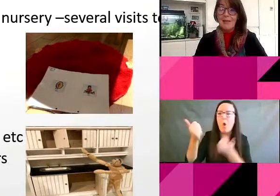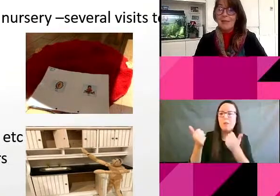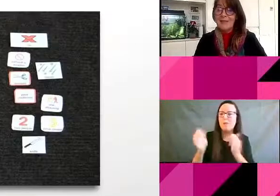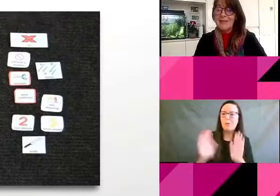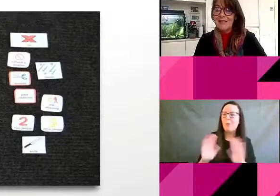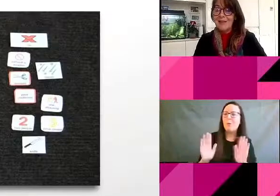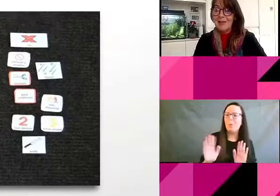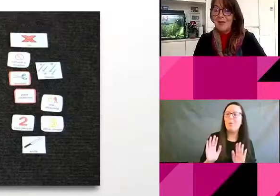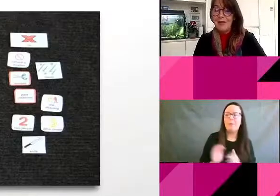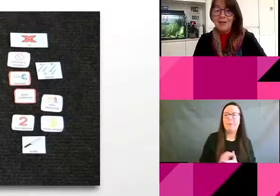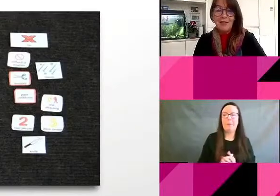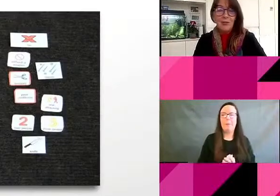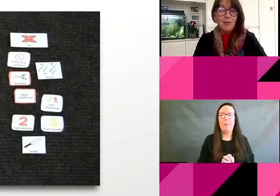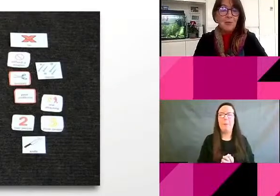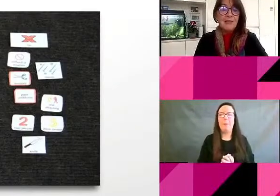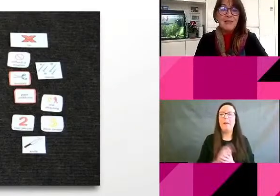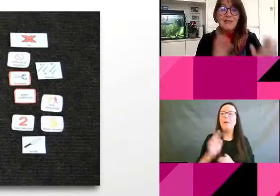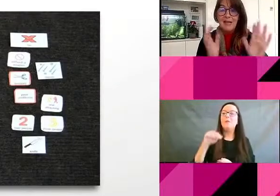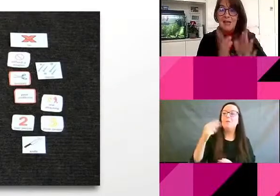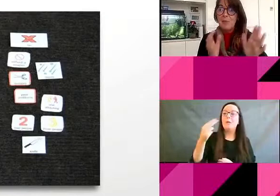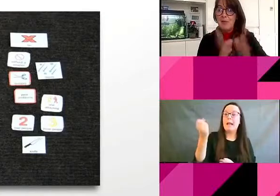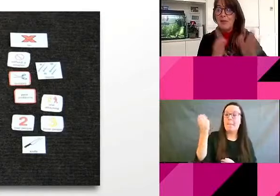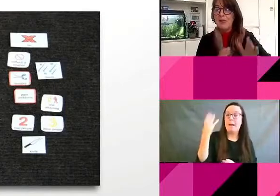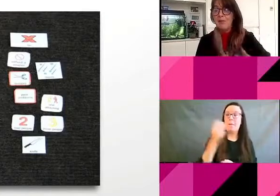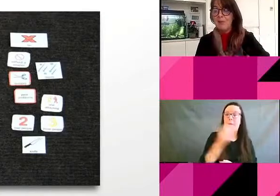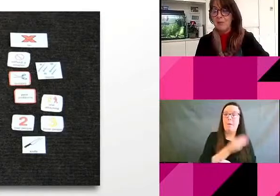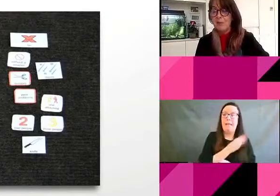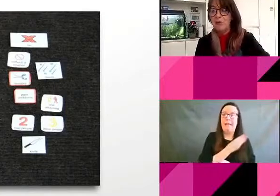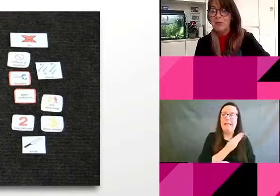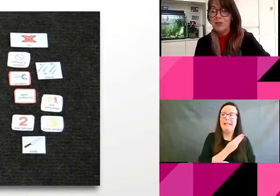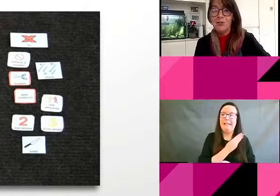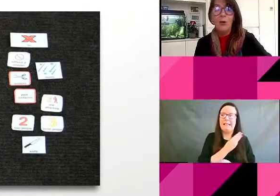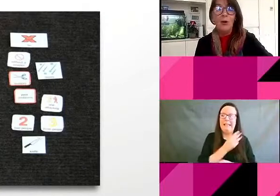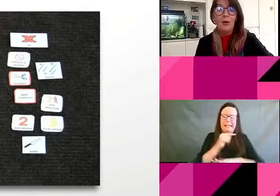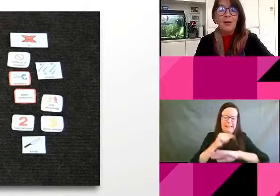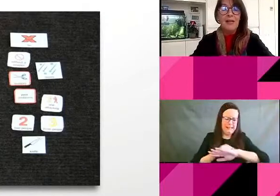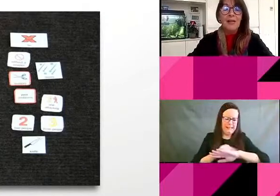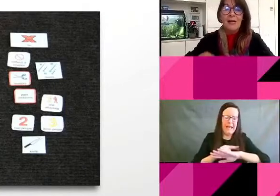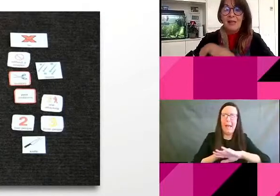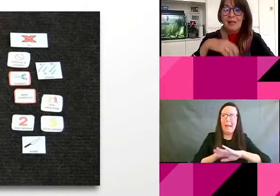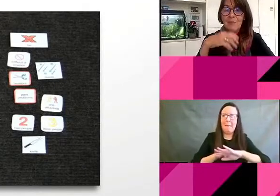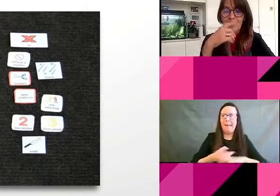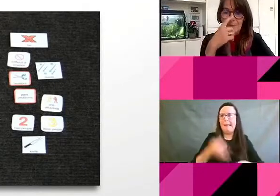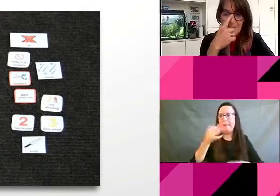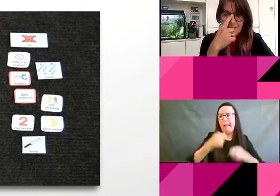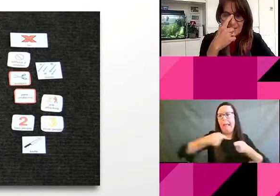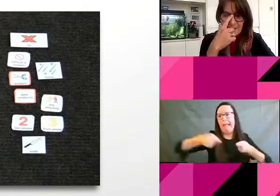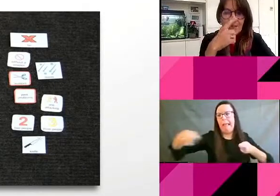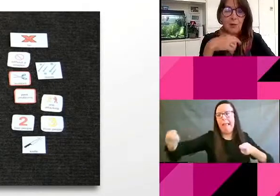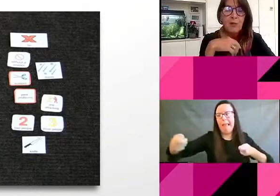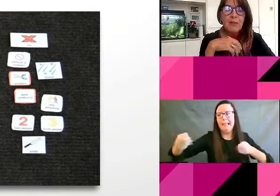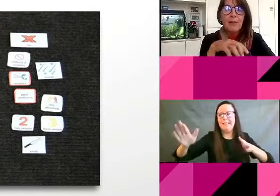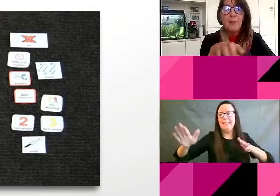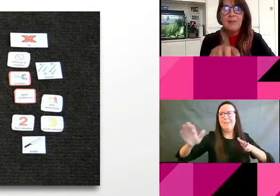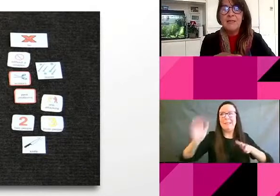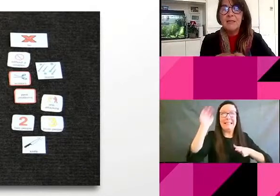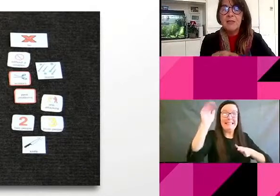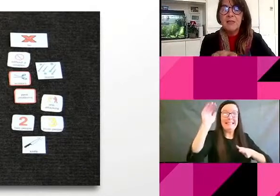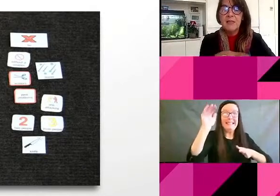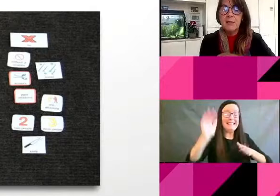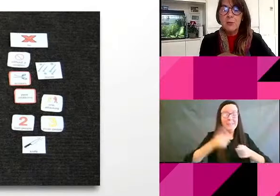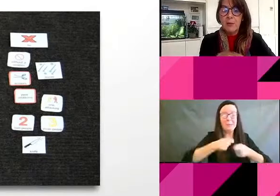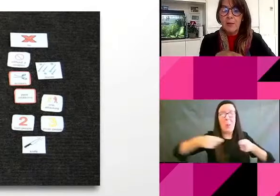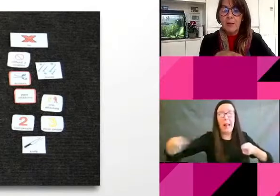Next slide, please. And I think you must tame me in here if I'm going on too long. This isn't terribly clear, but